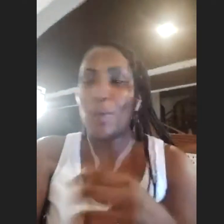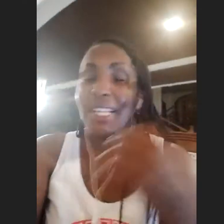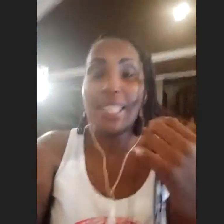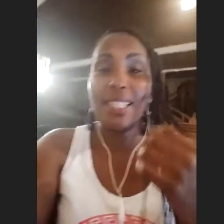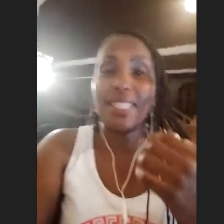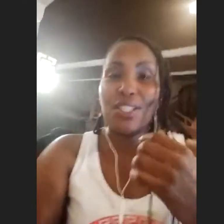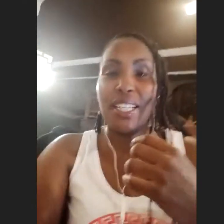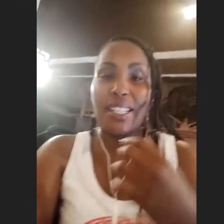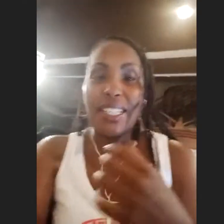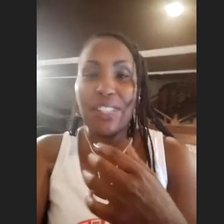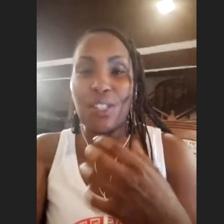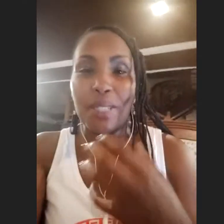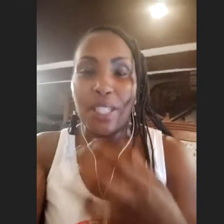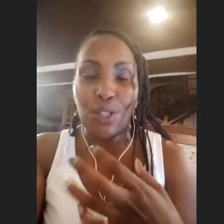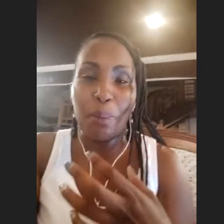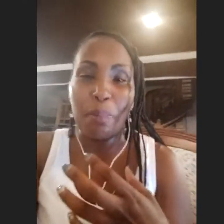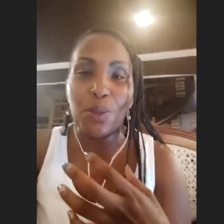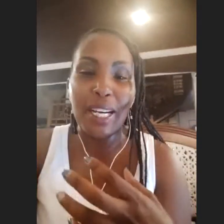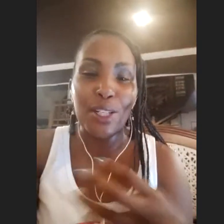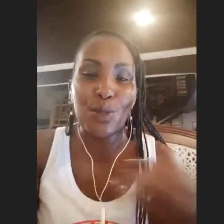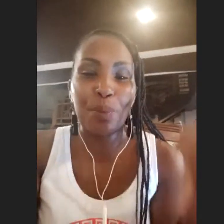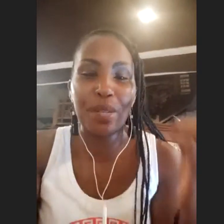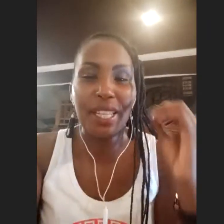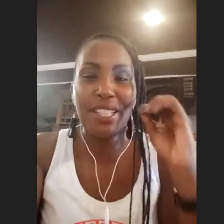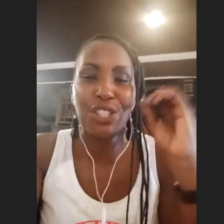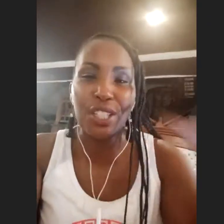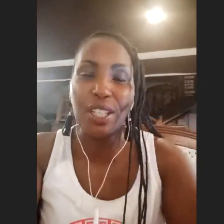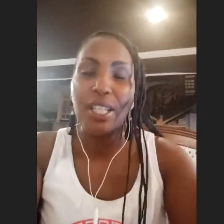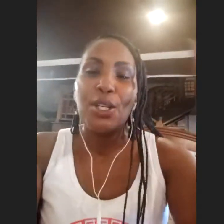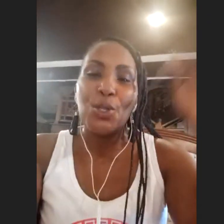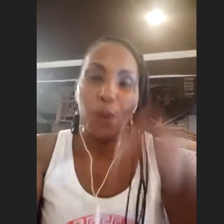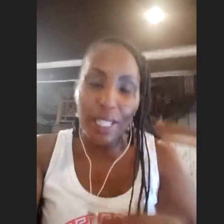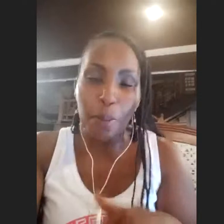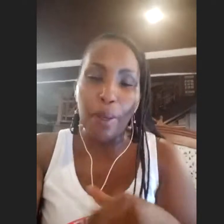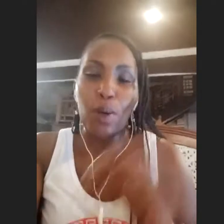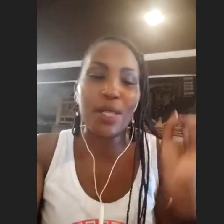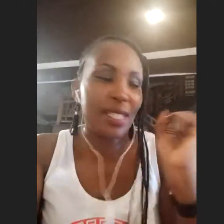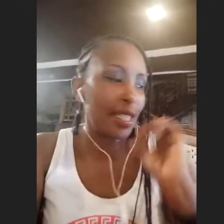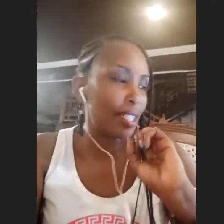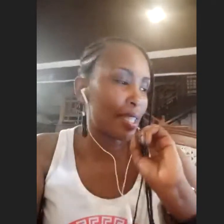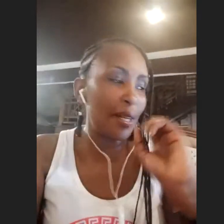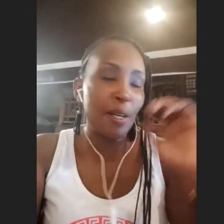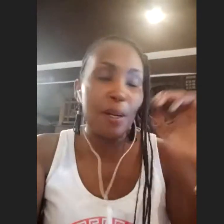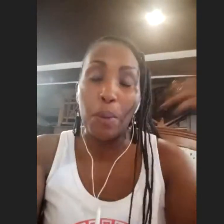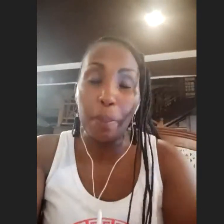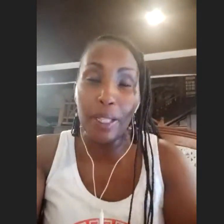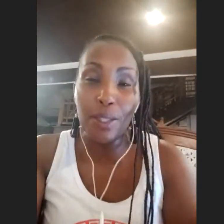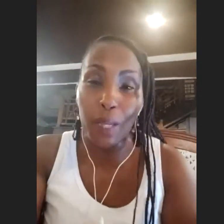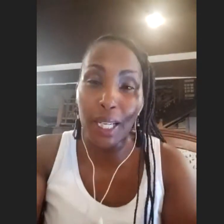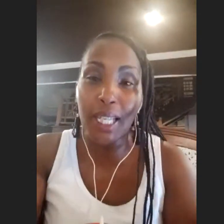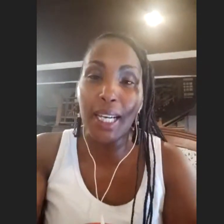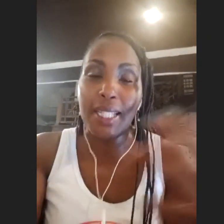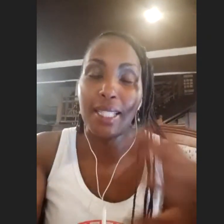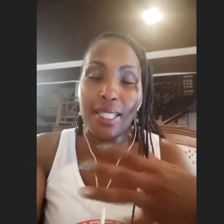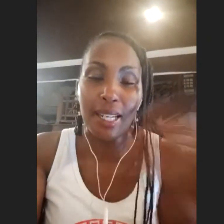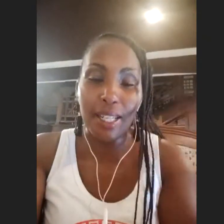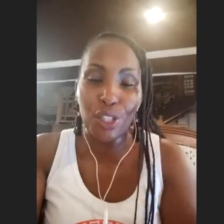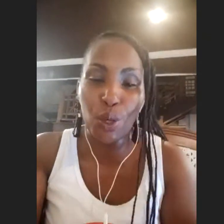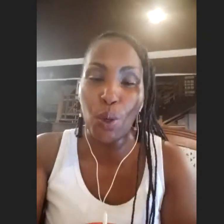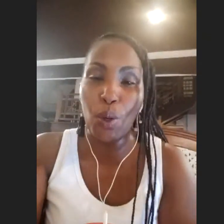leadership? Or rather, this is actually a leadership session, but we had to bring the she to it because it's Women's Week.